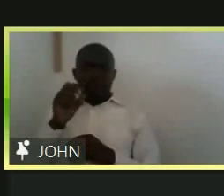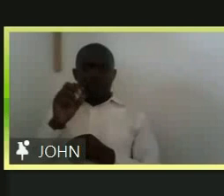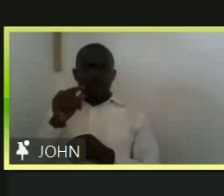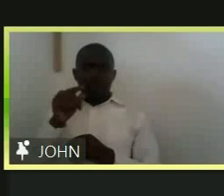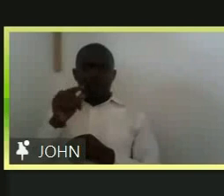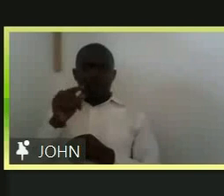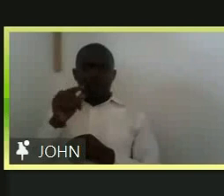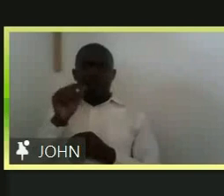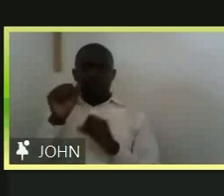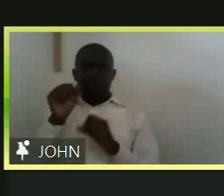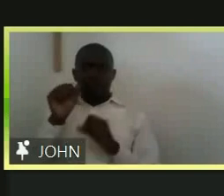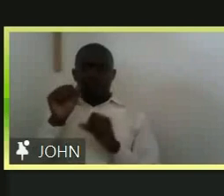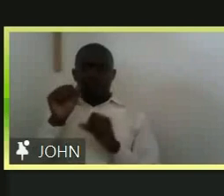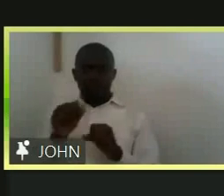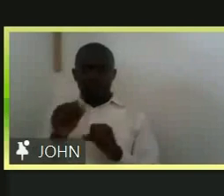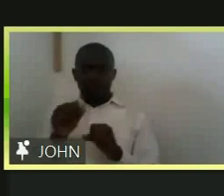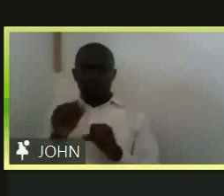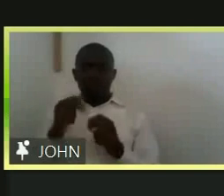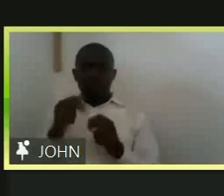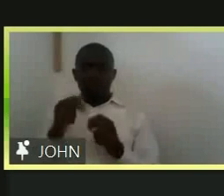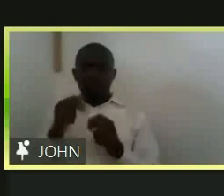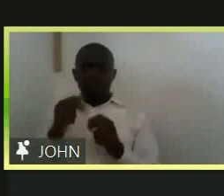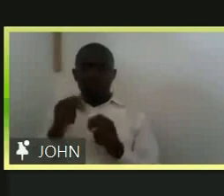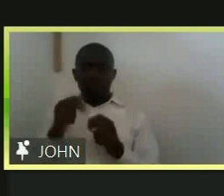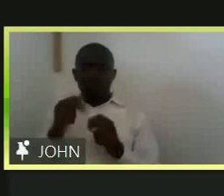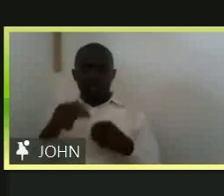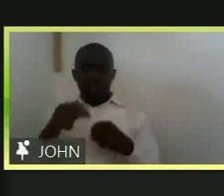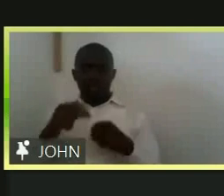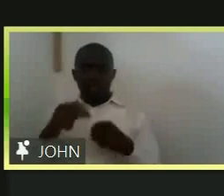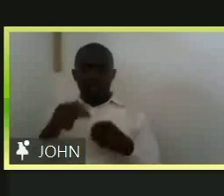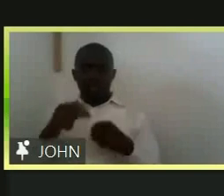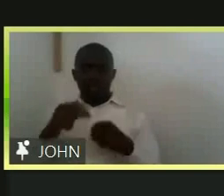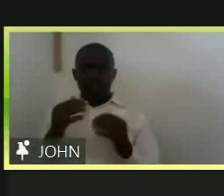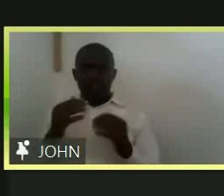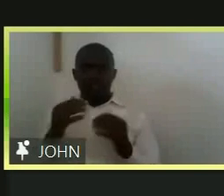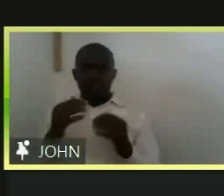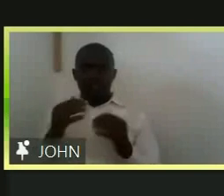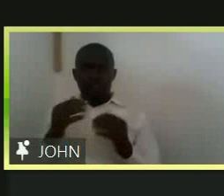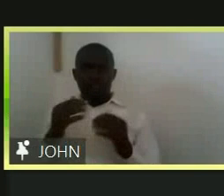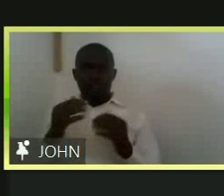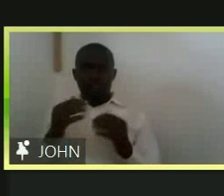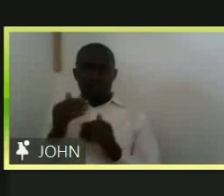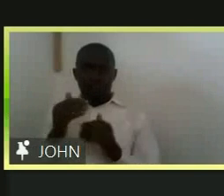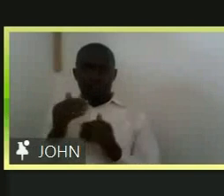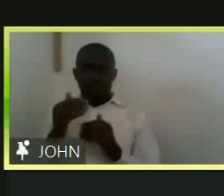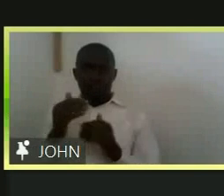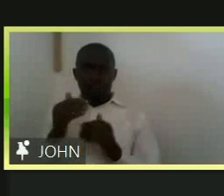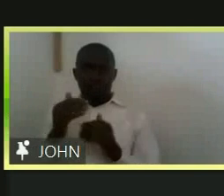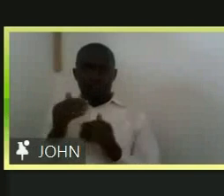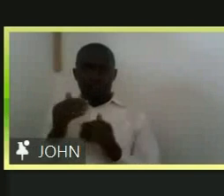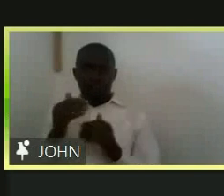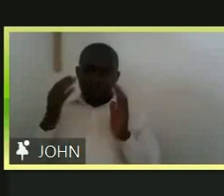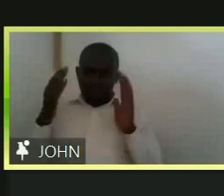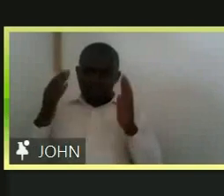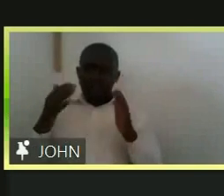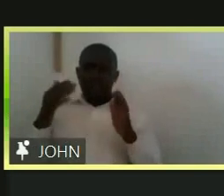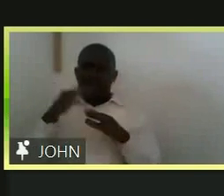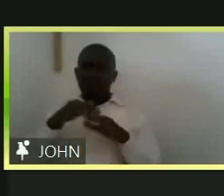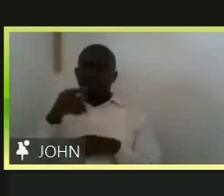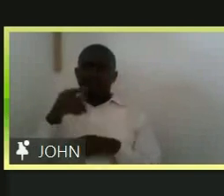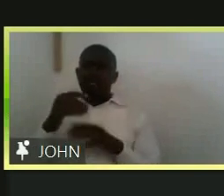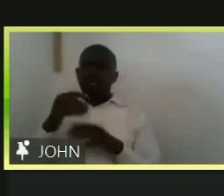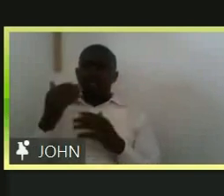to deal with disability, because they're working at the community level. So we should make emphasis on that. Thank you. Thank you.